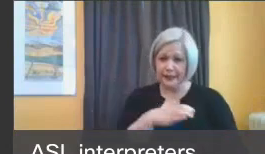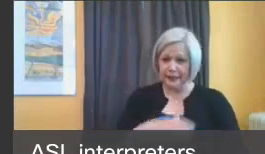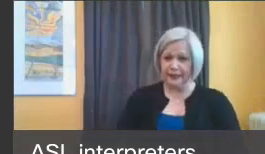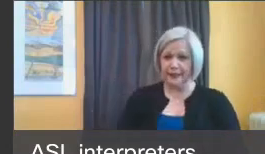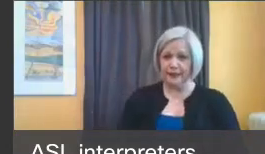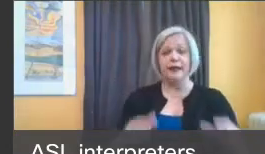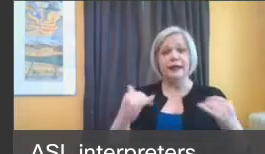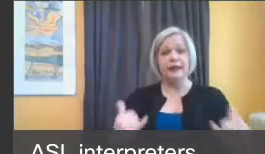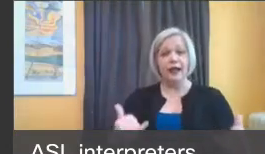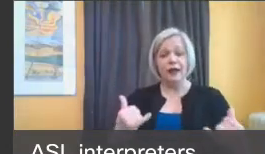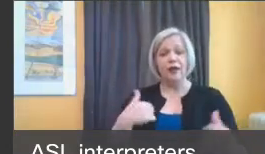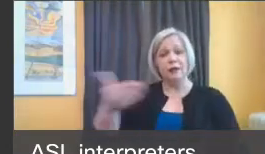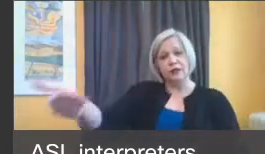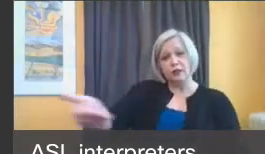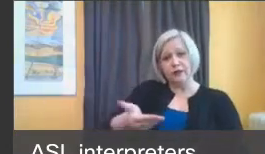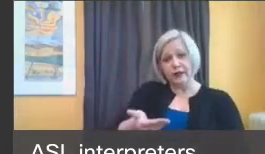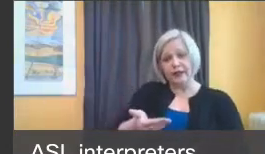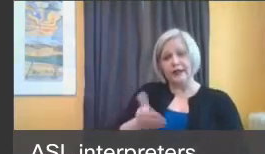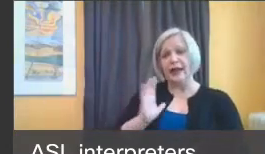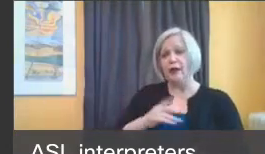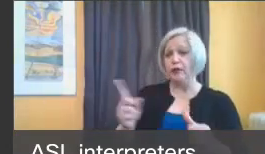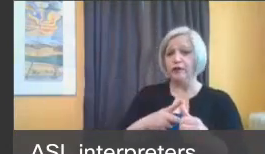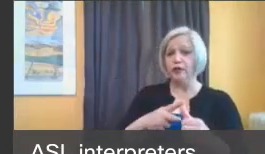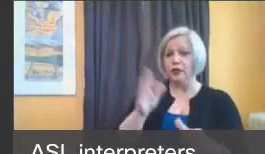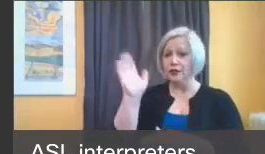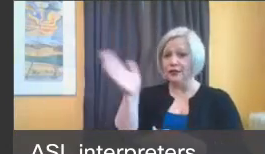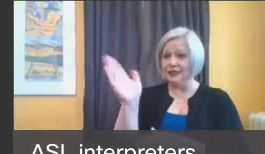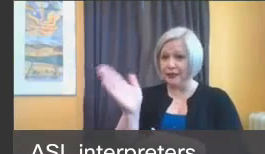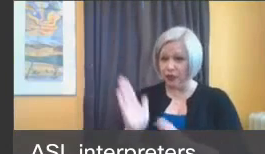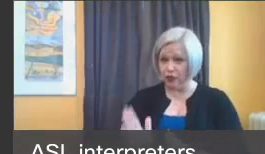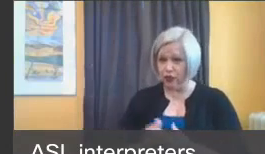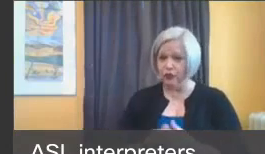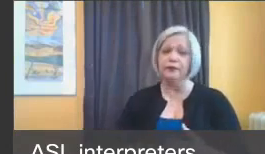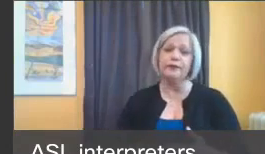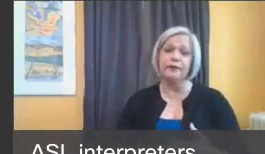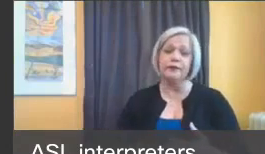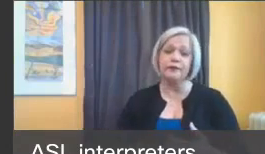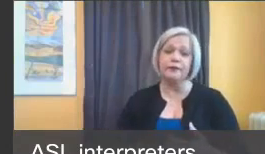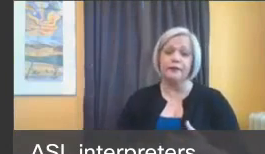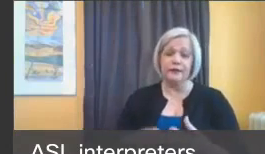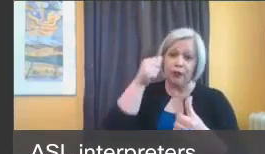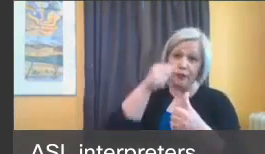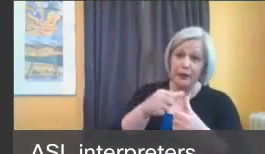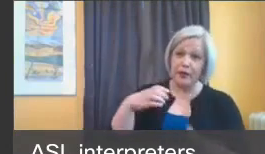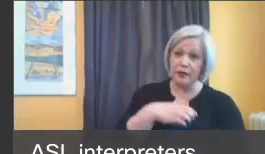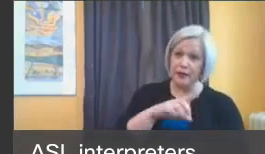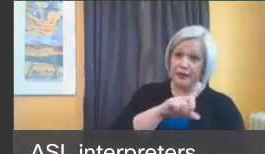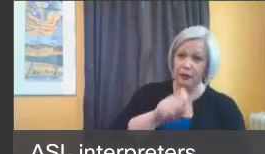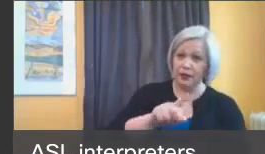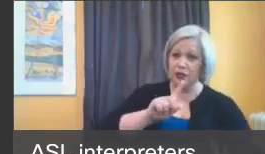So at this time, I would like to invite our first panelist to begin. As a reminder, committee question and answer